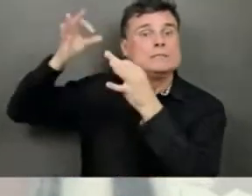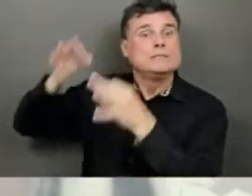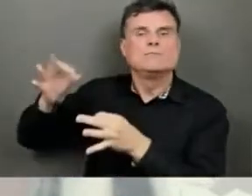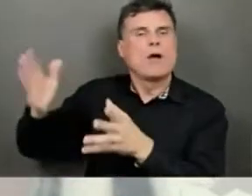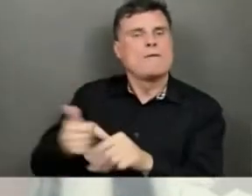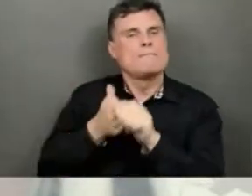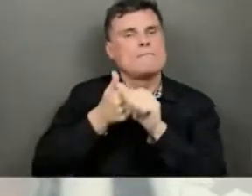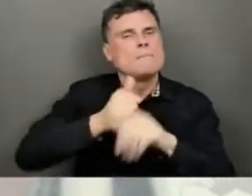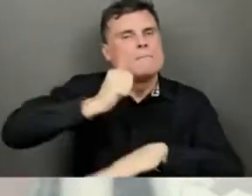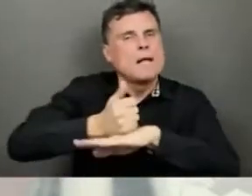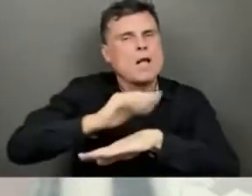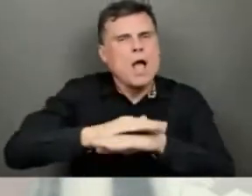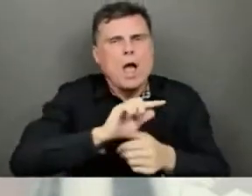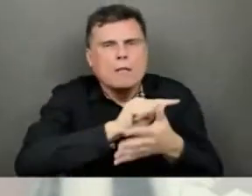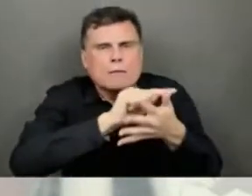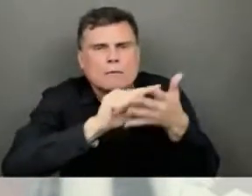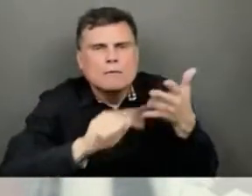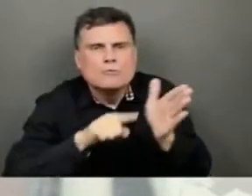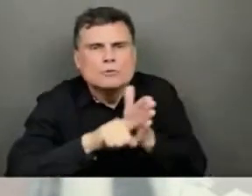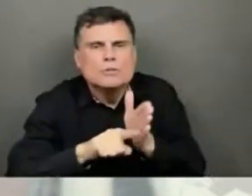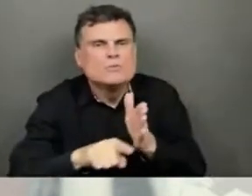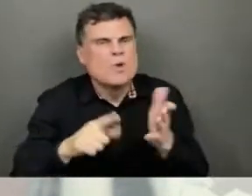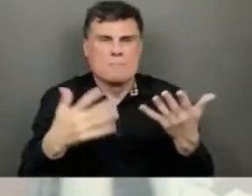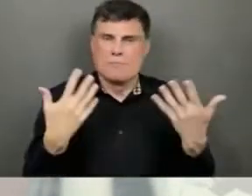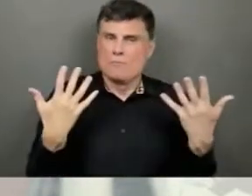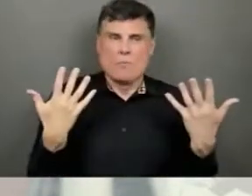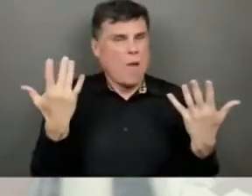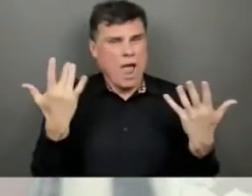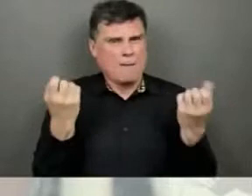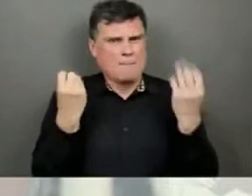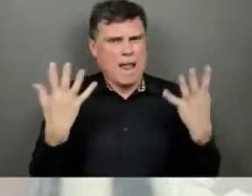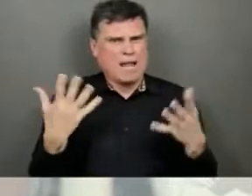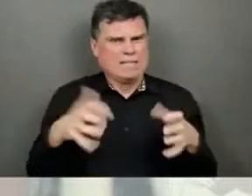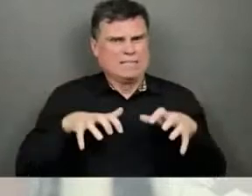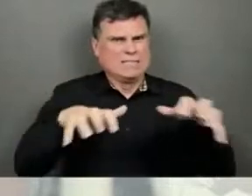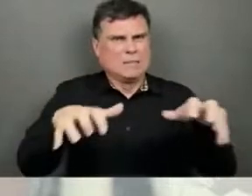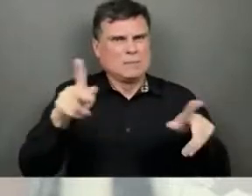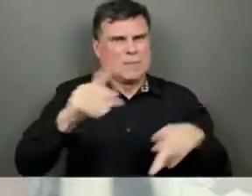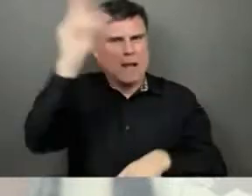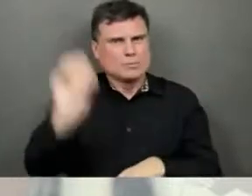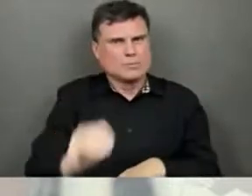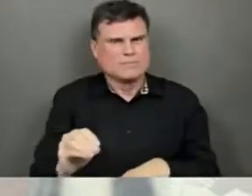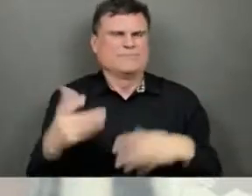vaccination in the BC Public Service in the current state of the pandemic, and it reflects